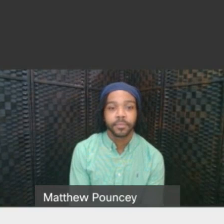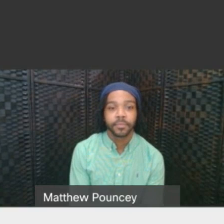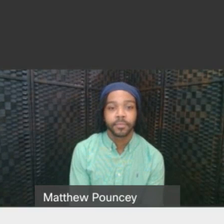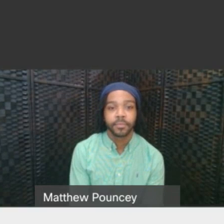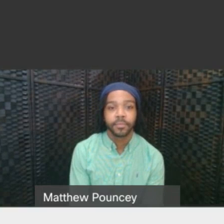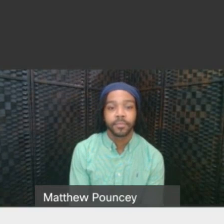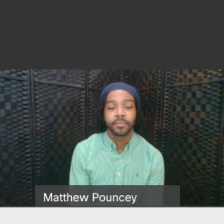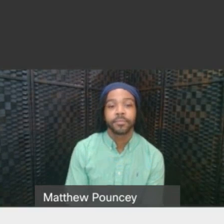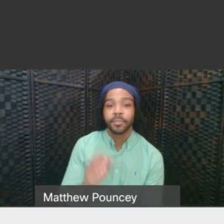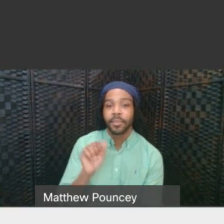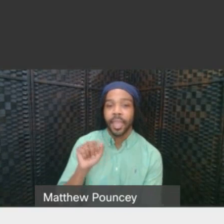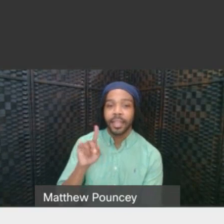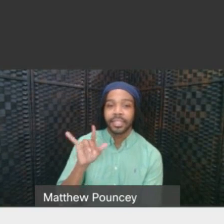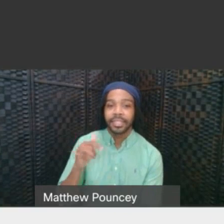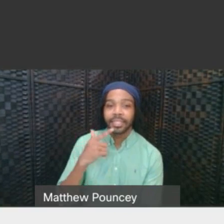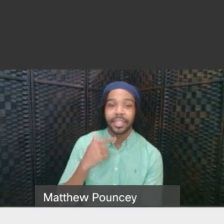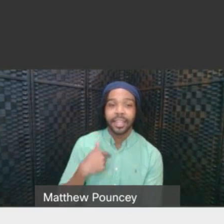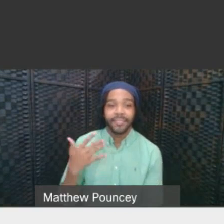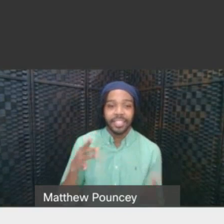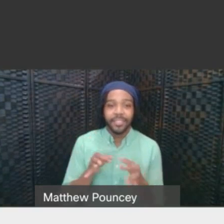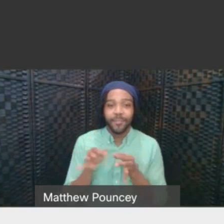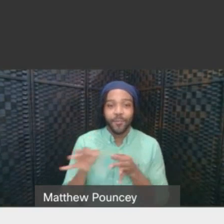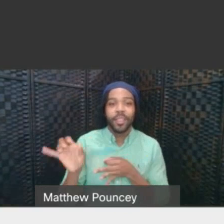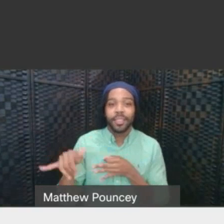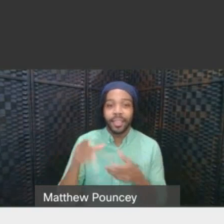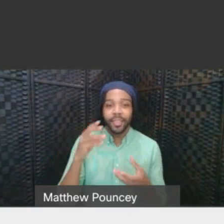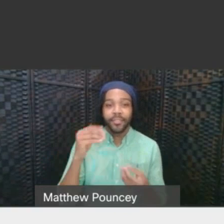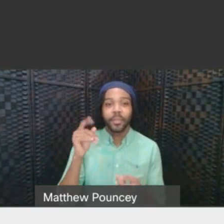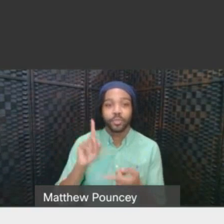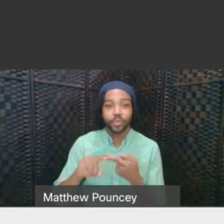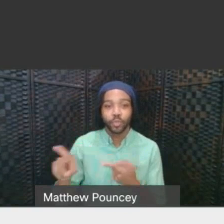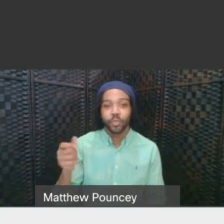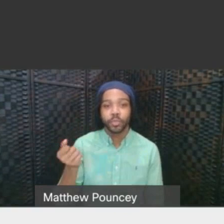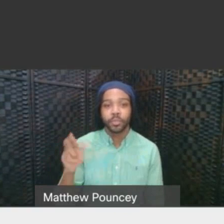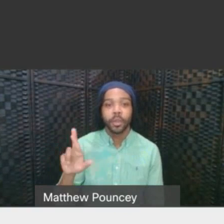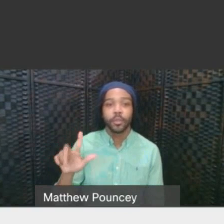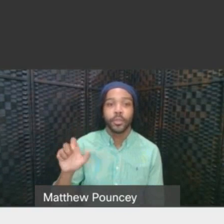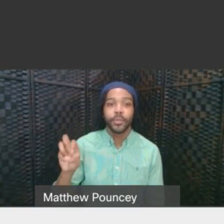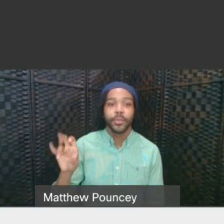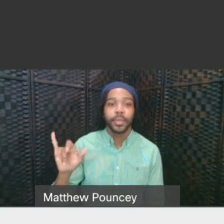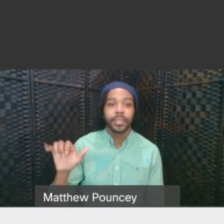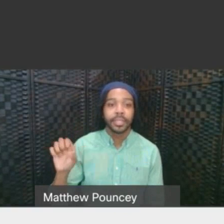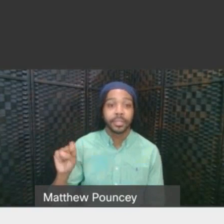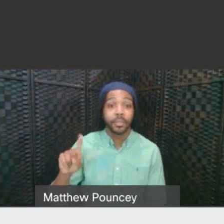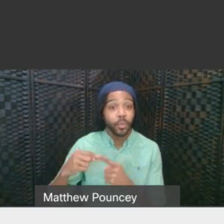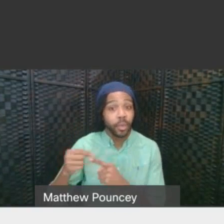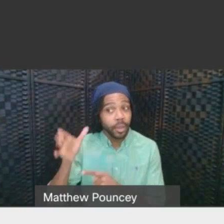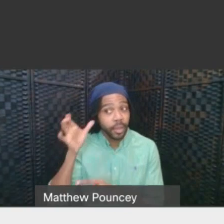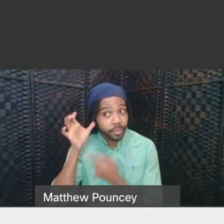I forwarded that to Dr. Lewis, so when I hear, I will share that information with